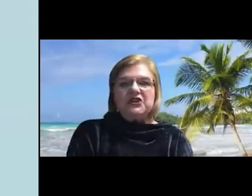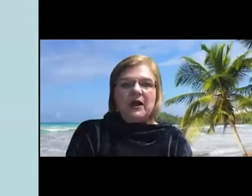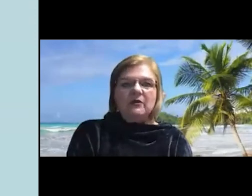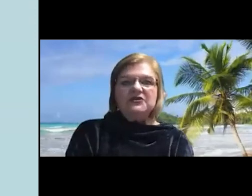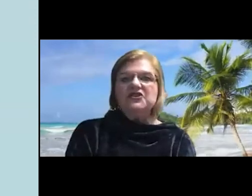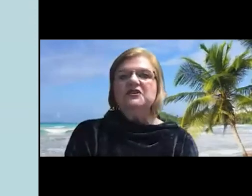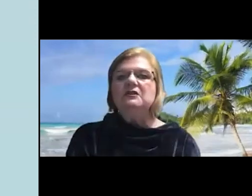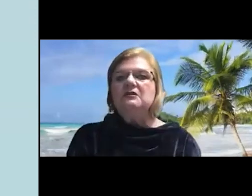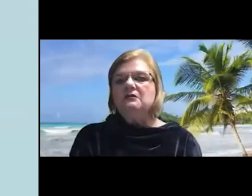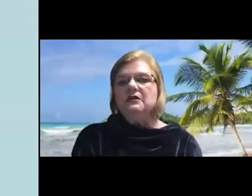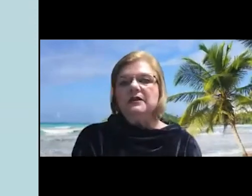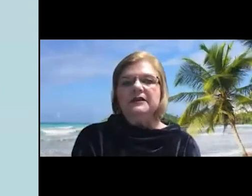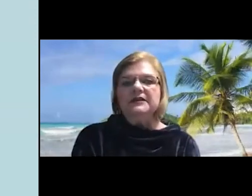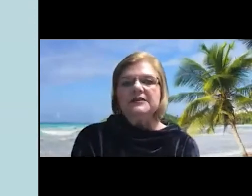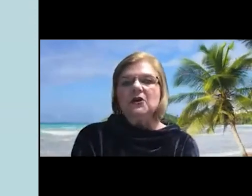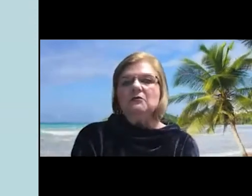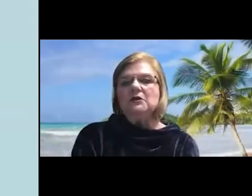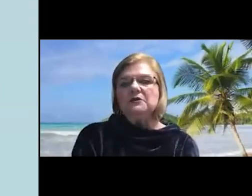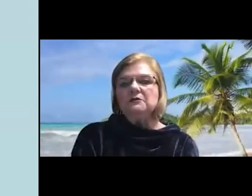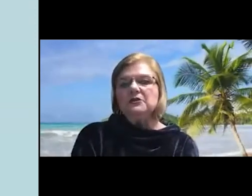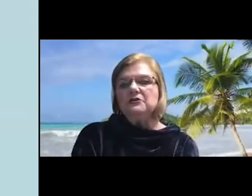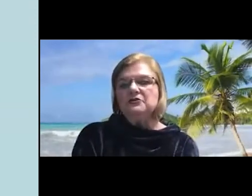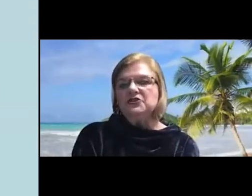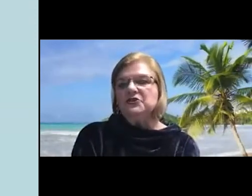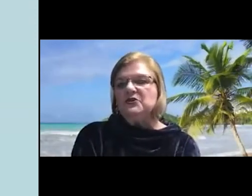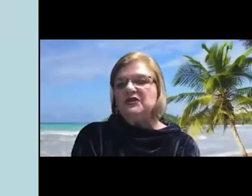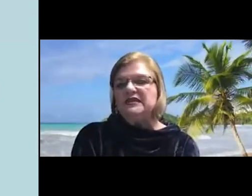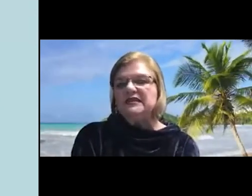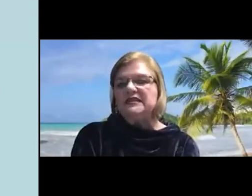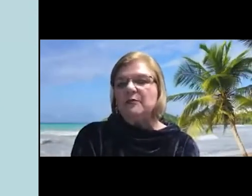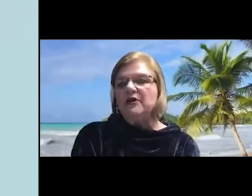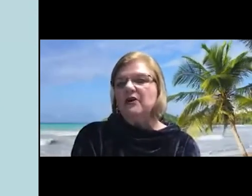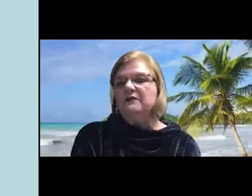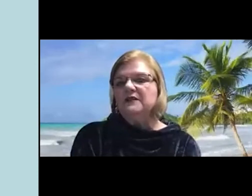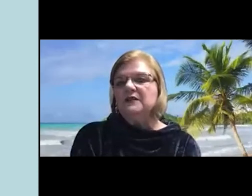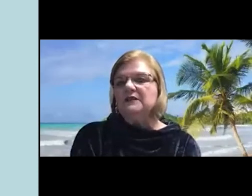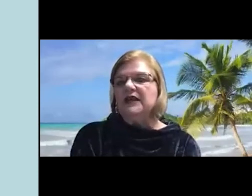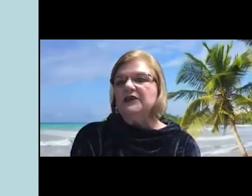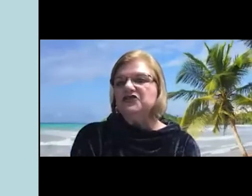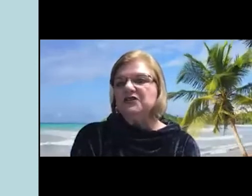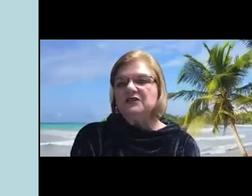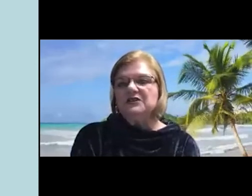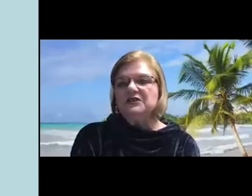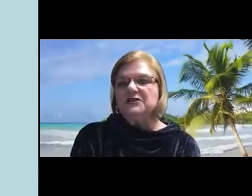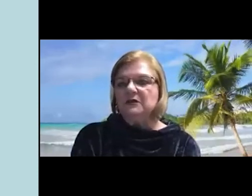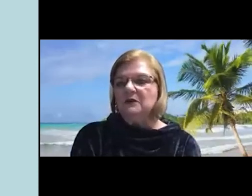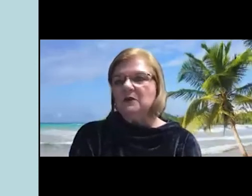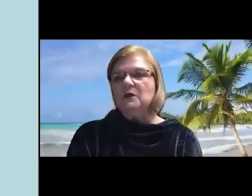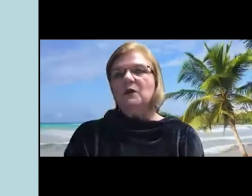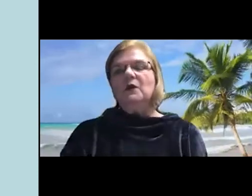my challenge to you is, what will you choose to step off the ledge to